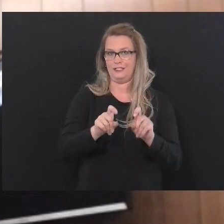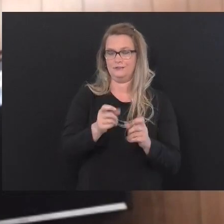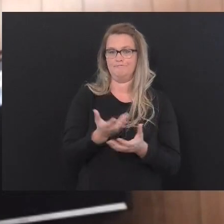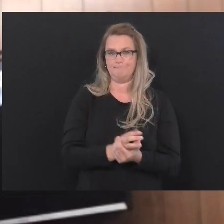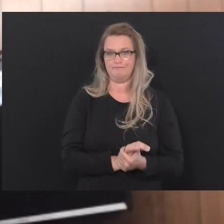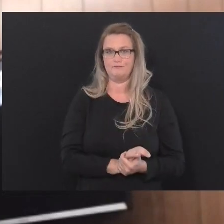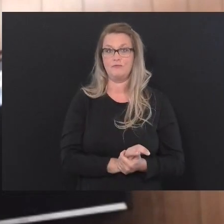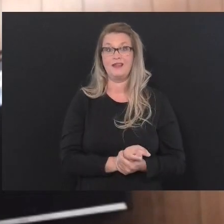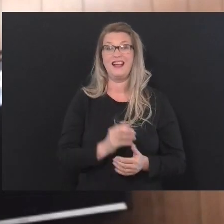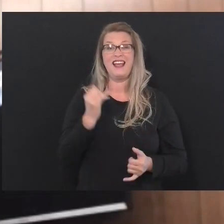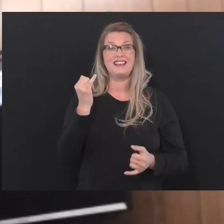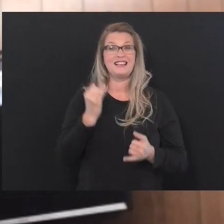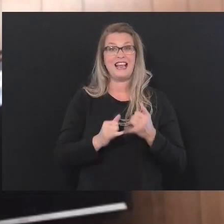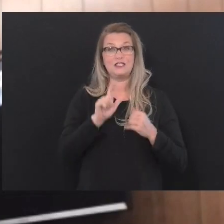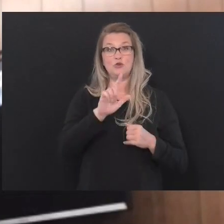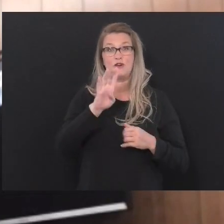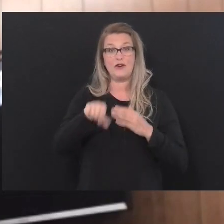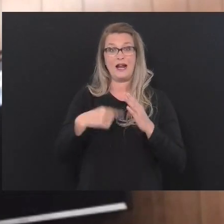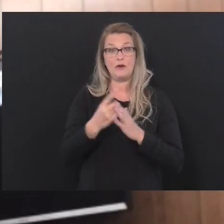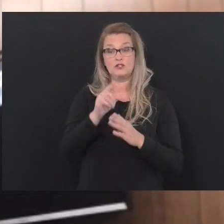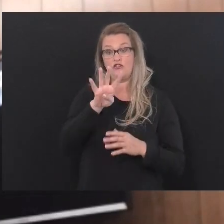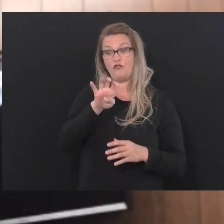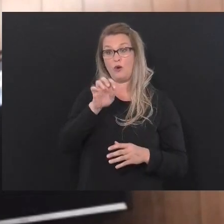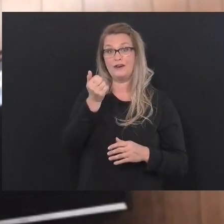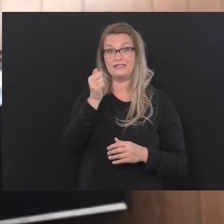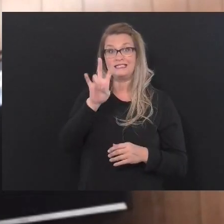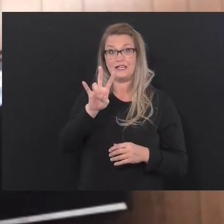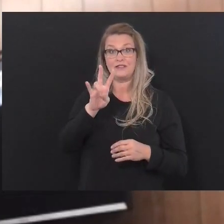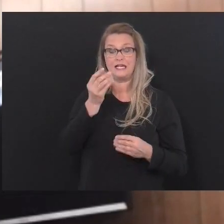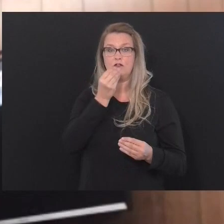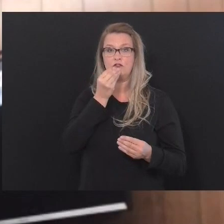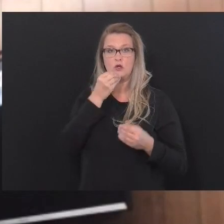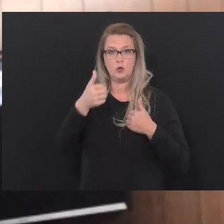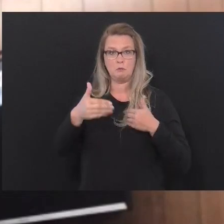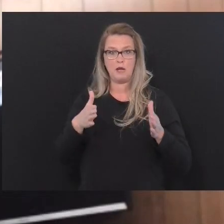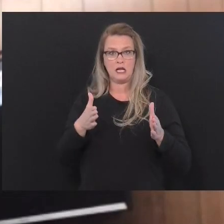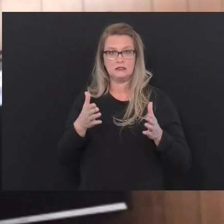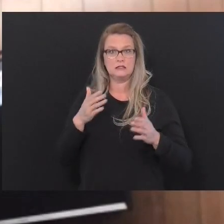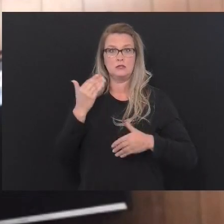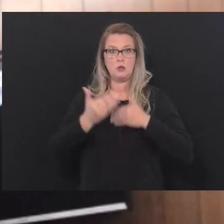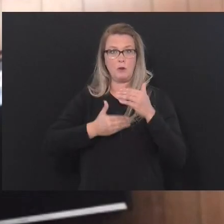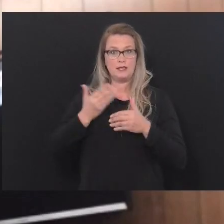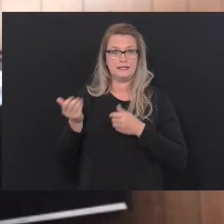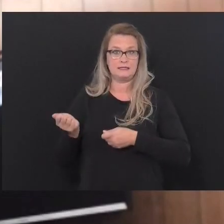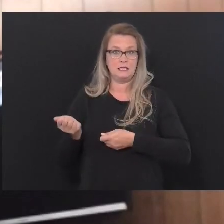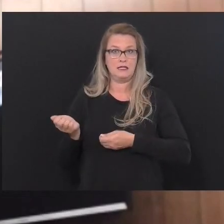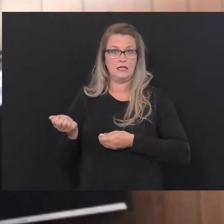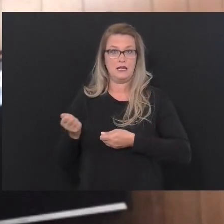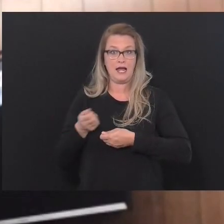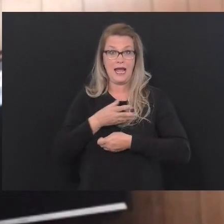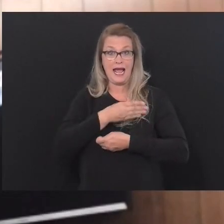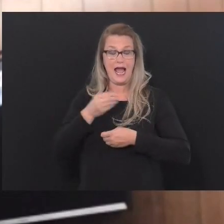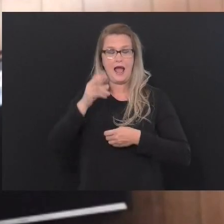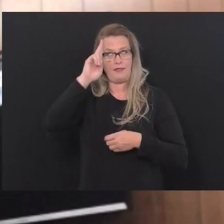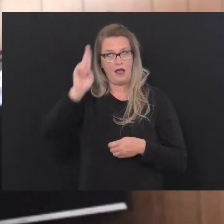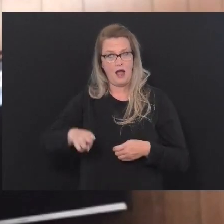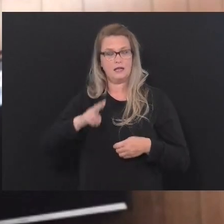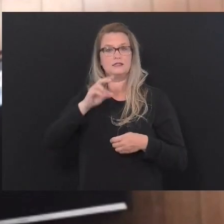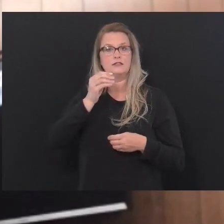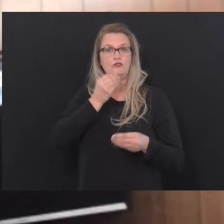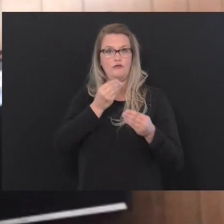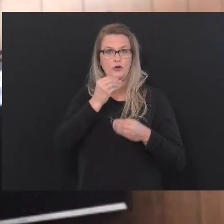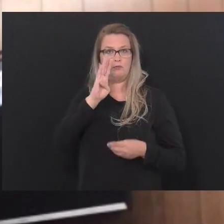24 hours, 417 family food boxes were processed at the Huntington Food